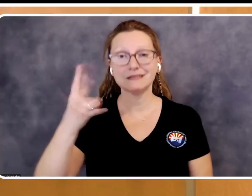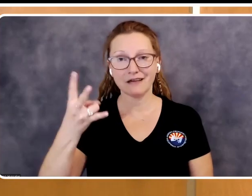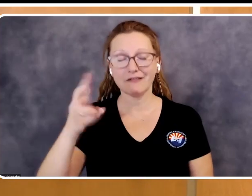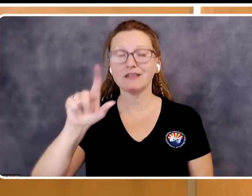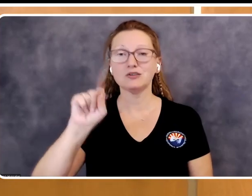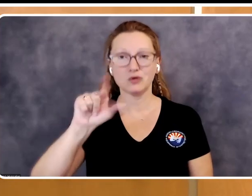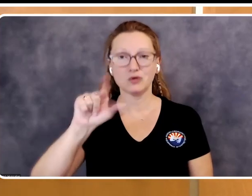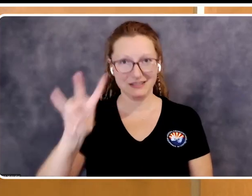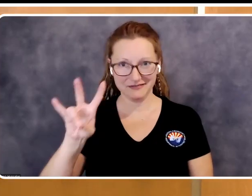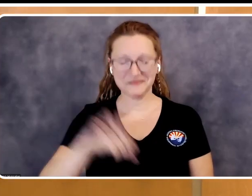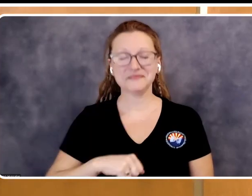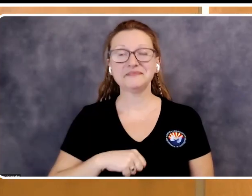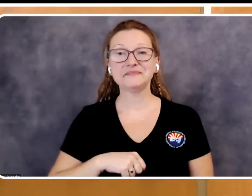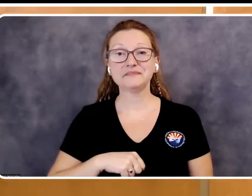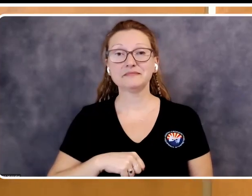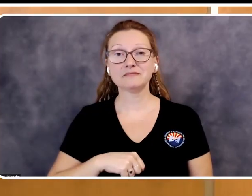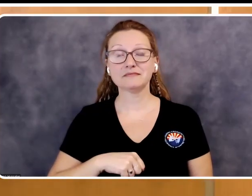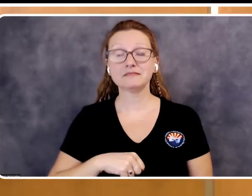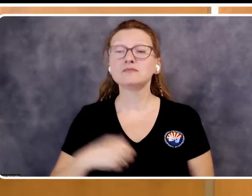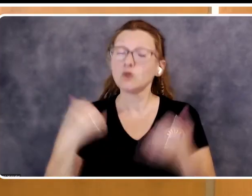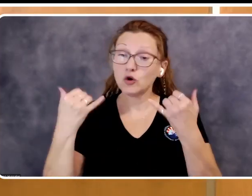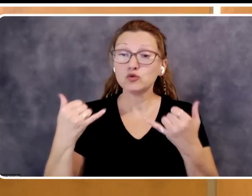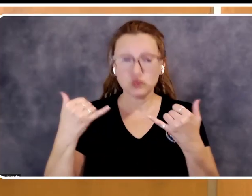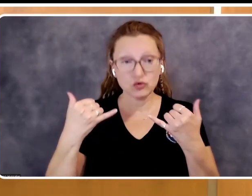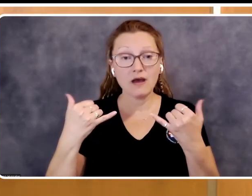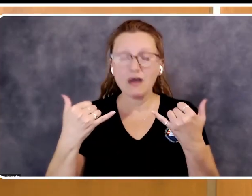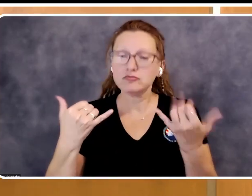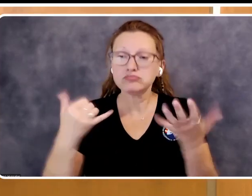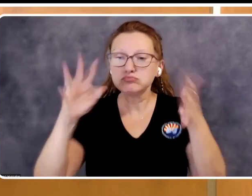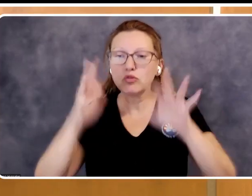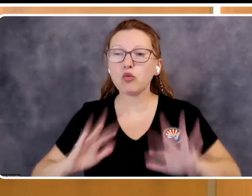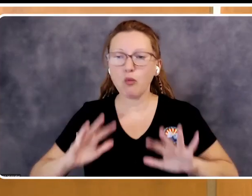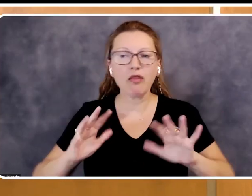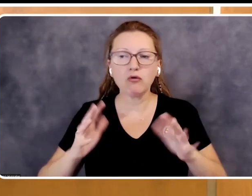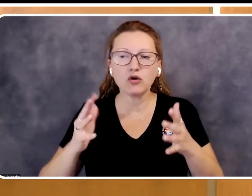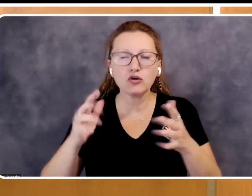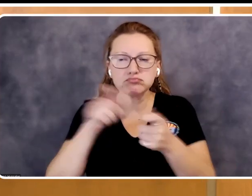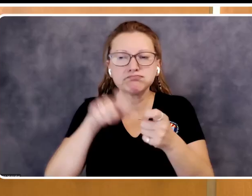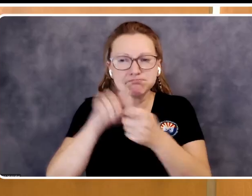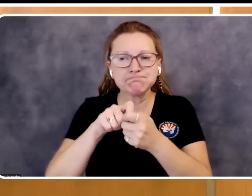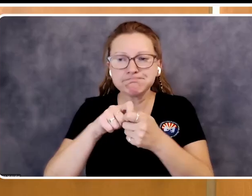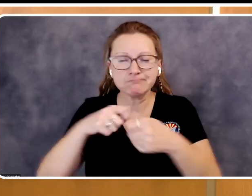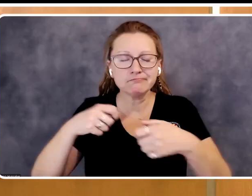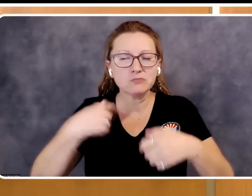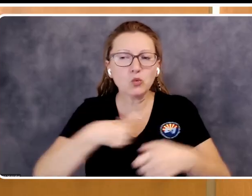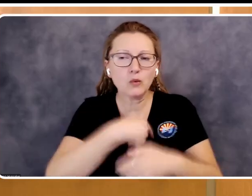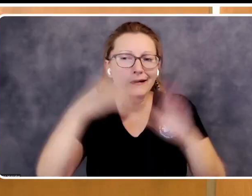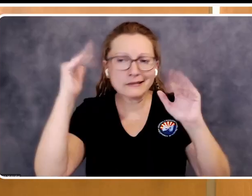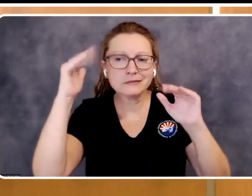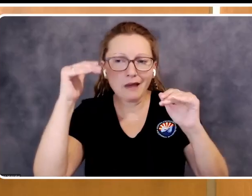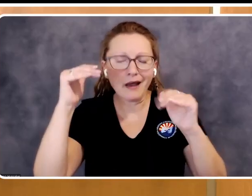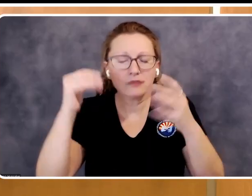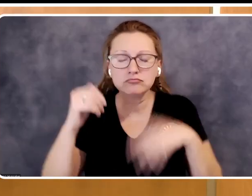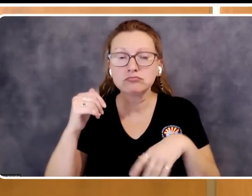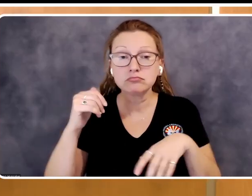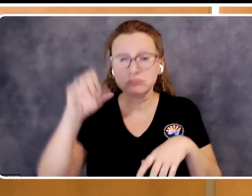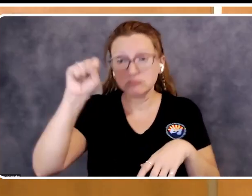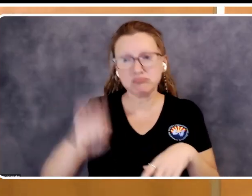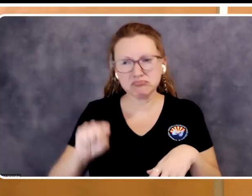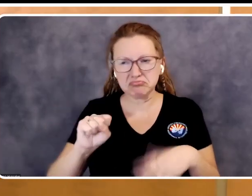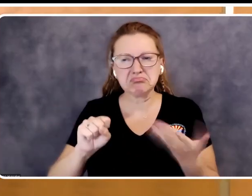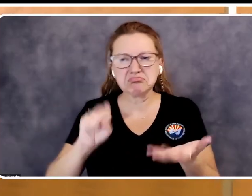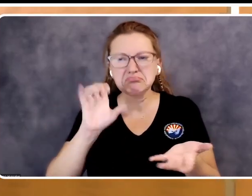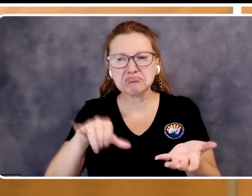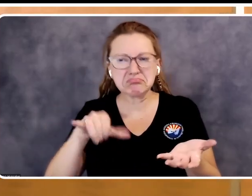2027. So today we had expected behavior or expected weather, and for the southern portion of the fire, it